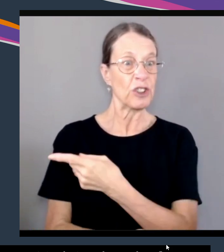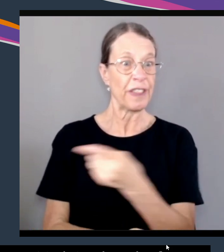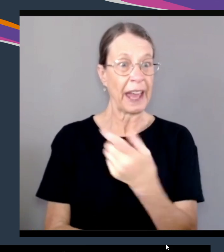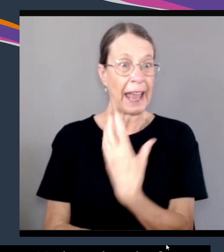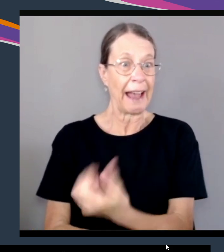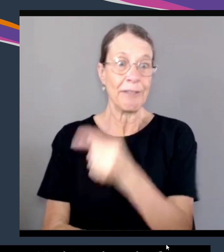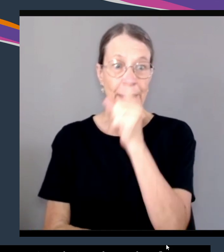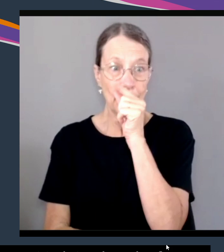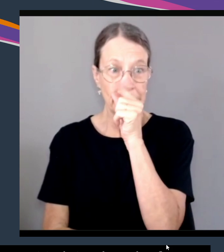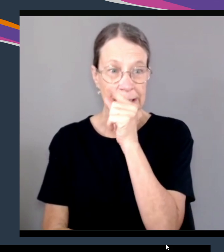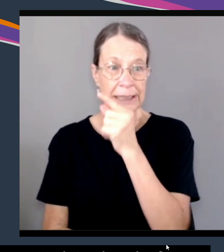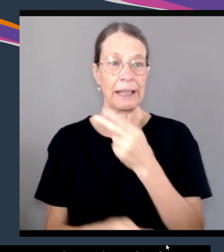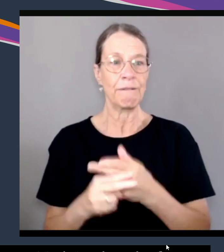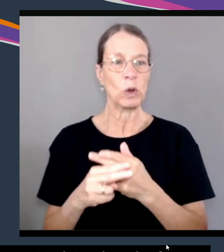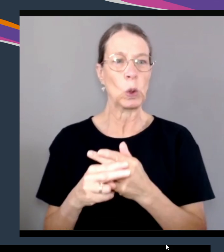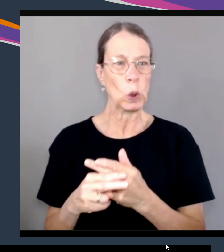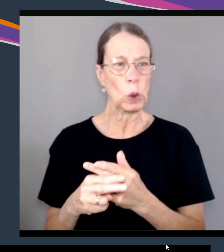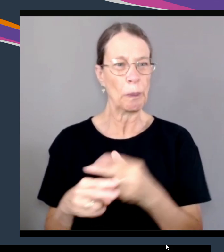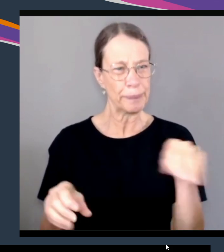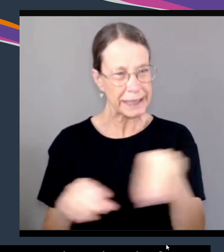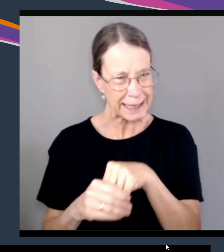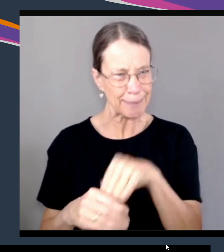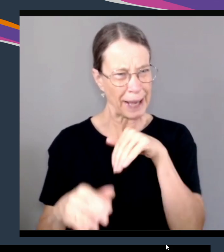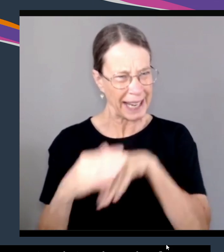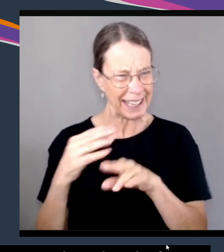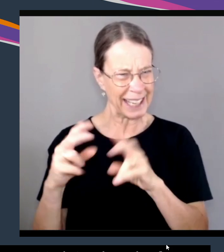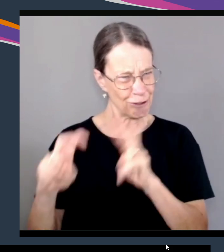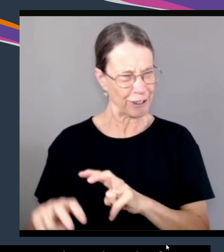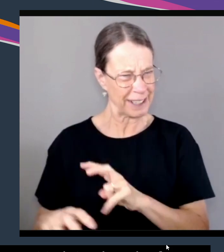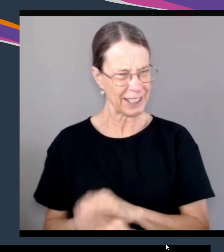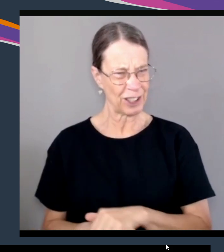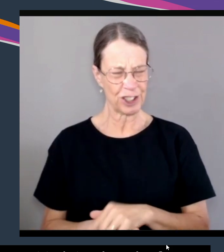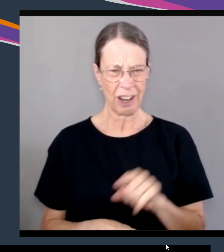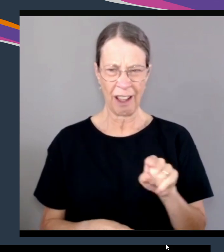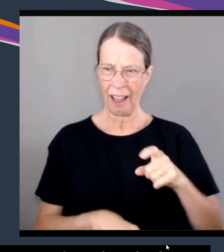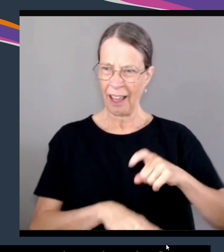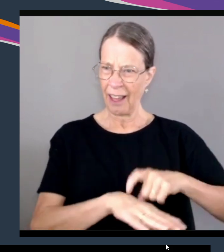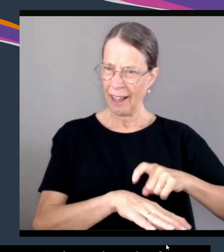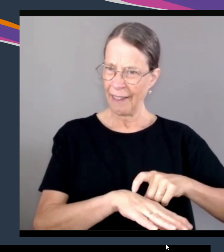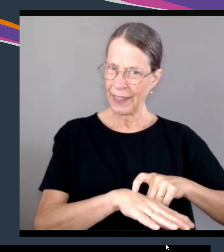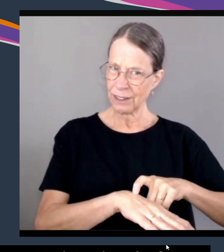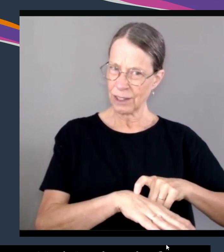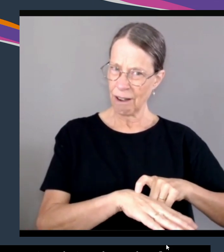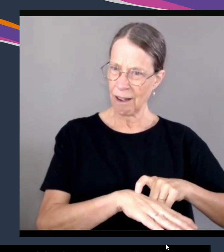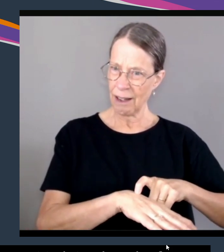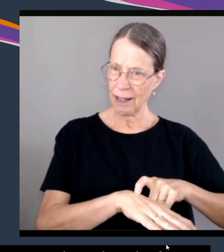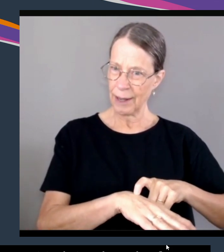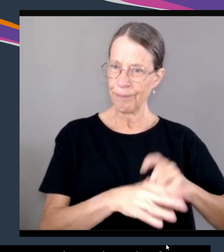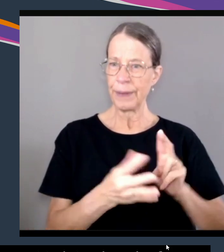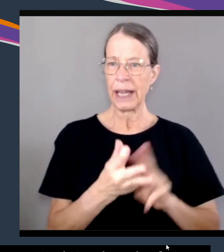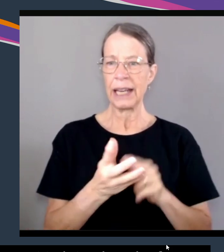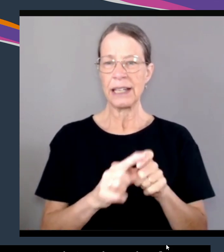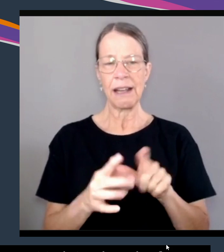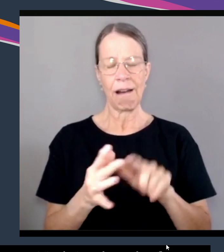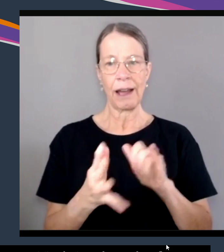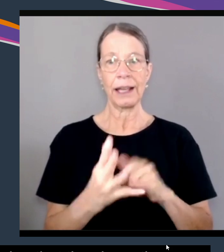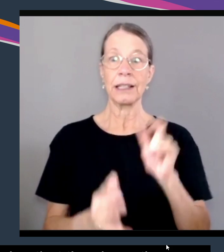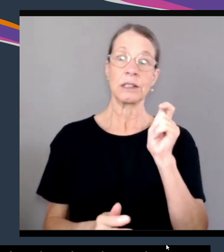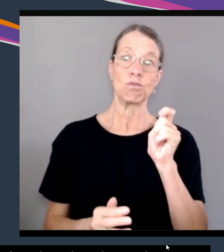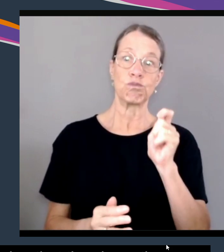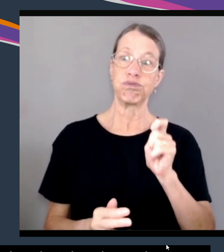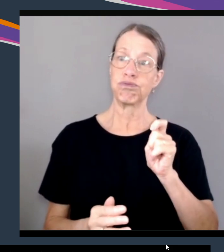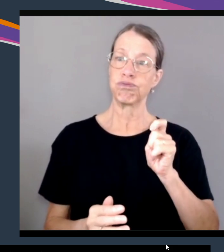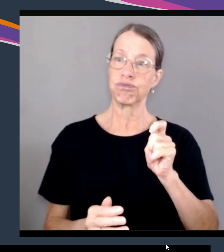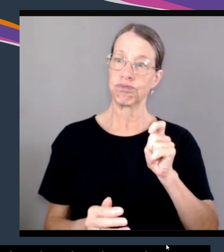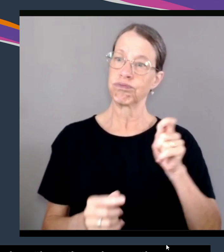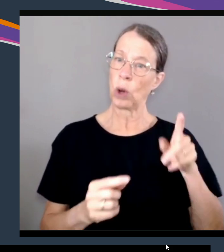research. And at that point in time, the advent of the NDRP was coming. And I thought I'd be handy if